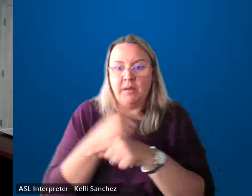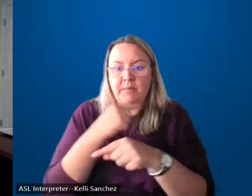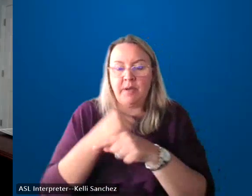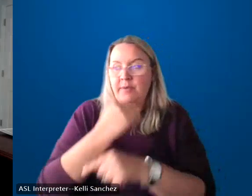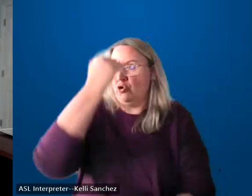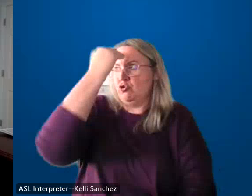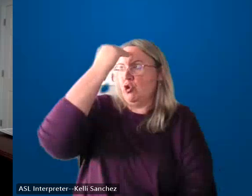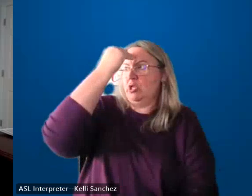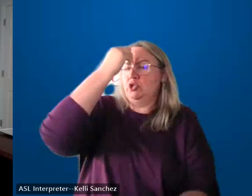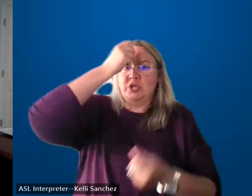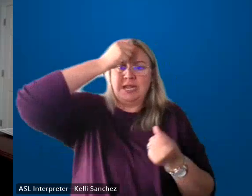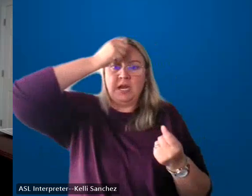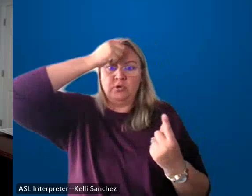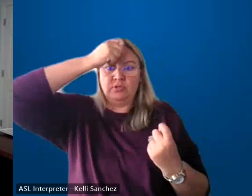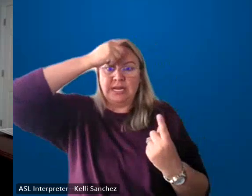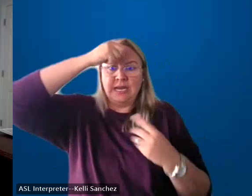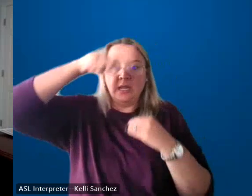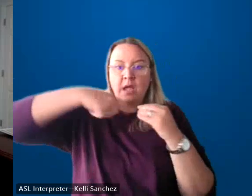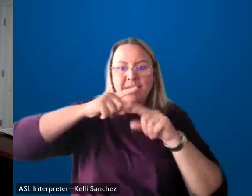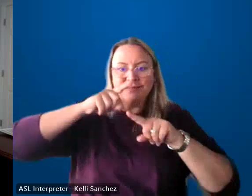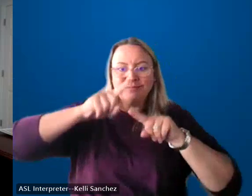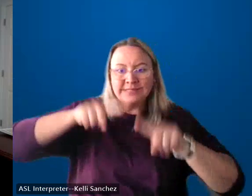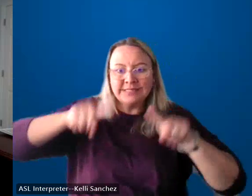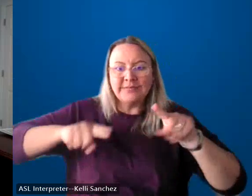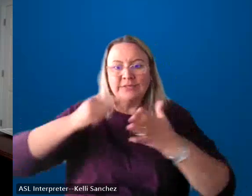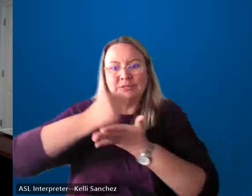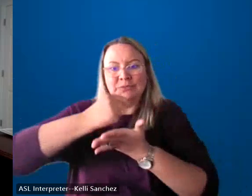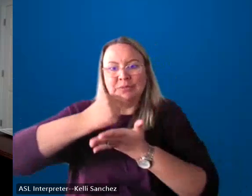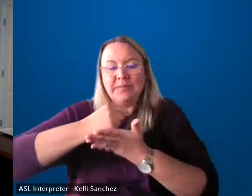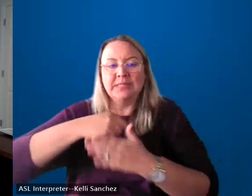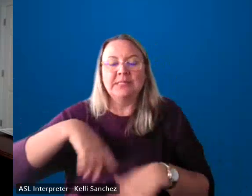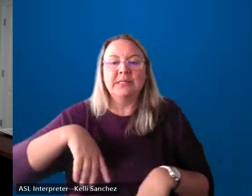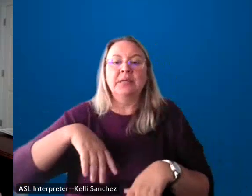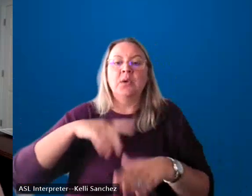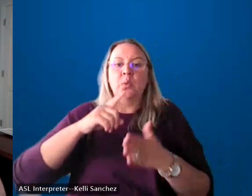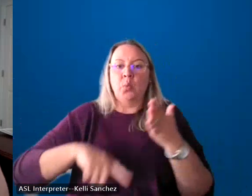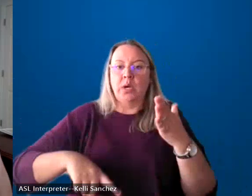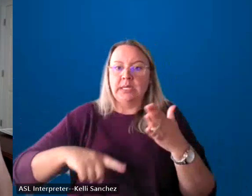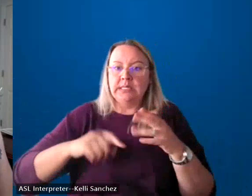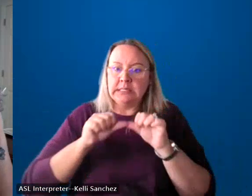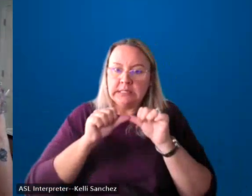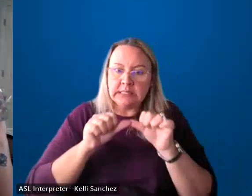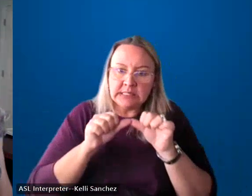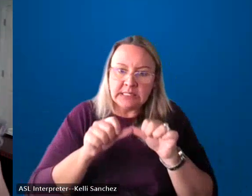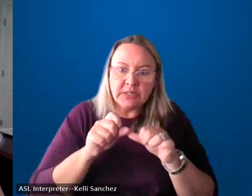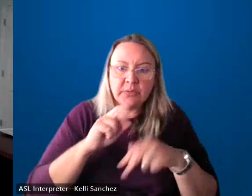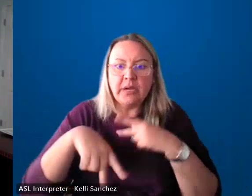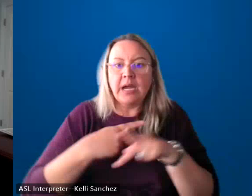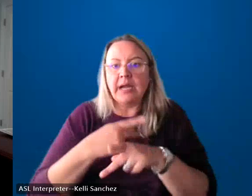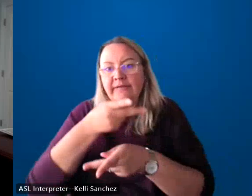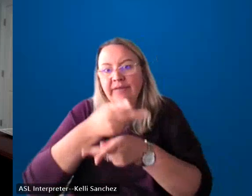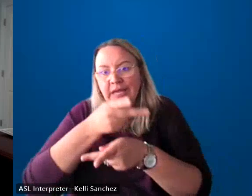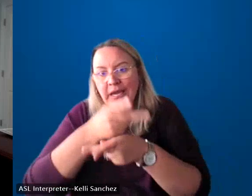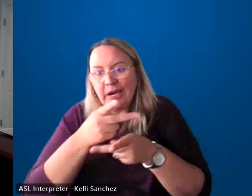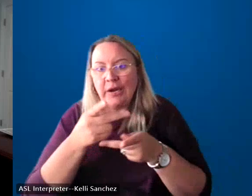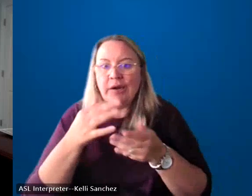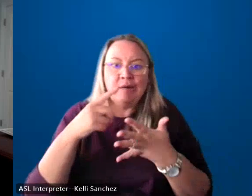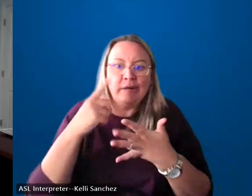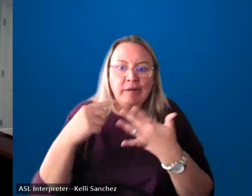and understanding of different treatment modalities, of what is the continuum of care.